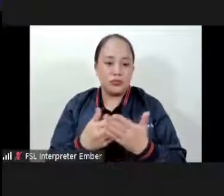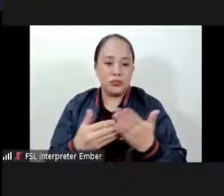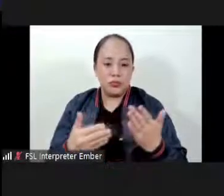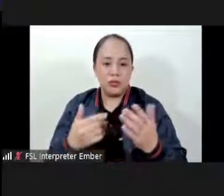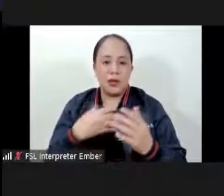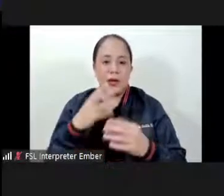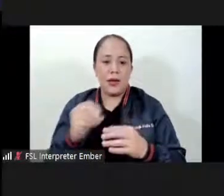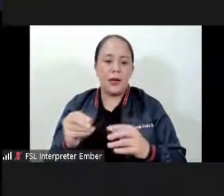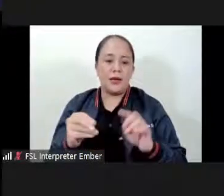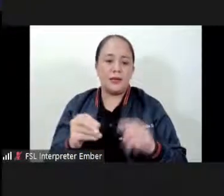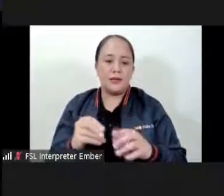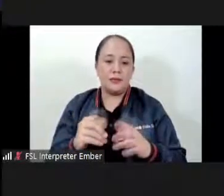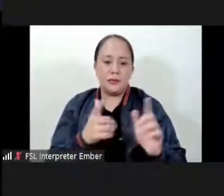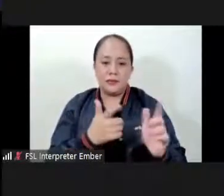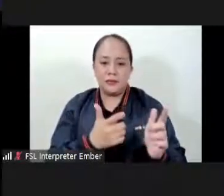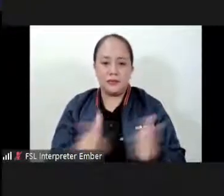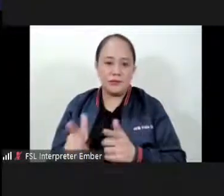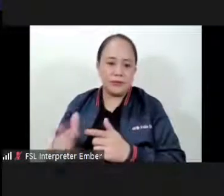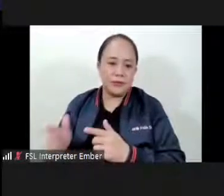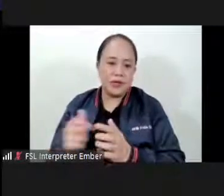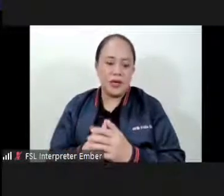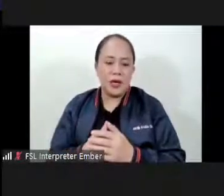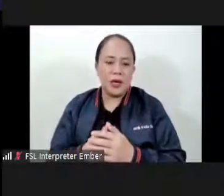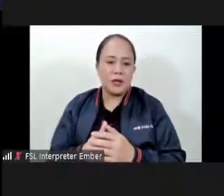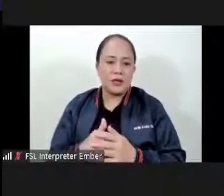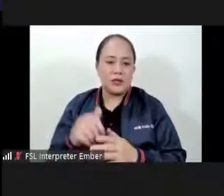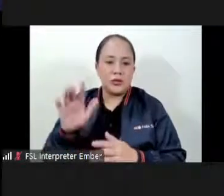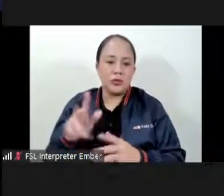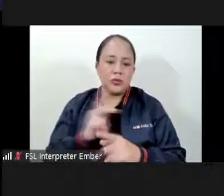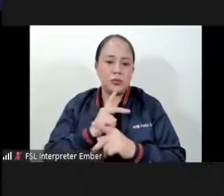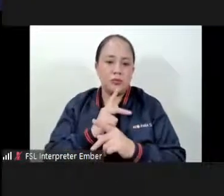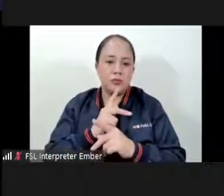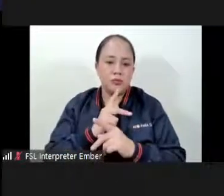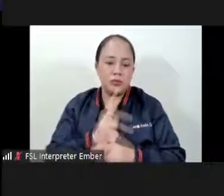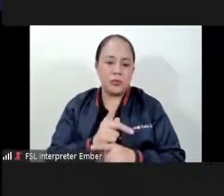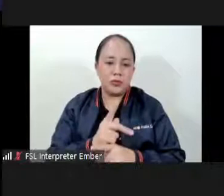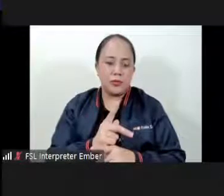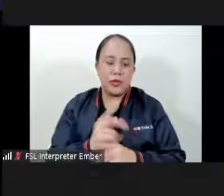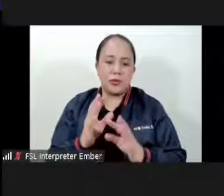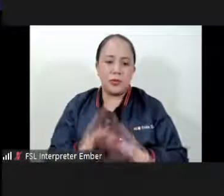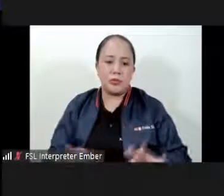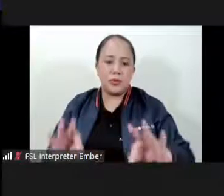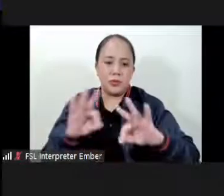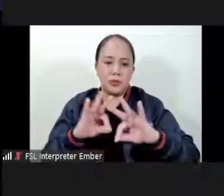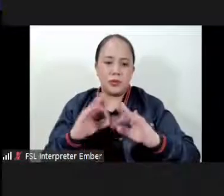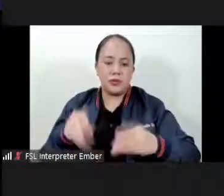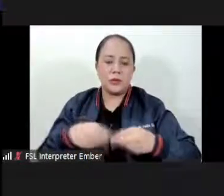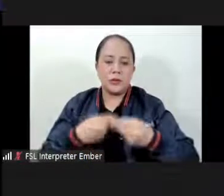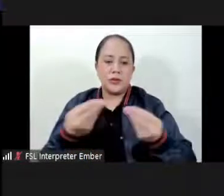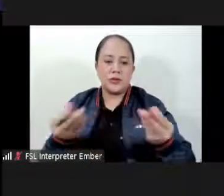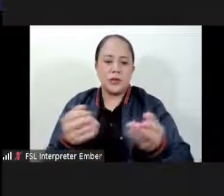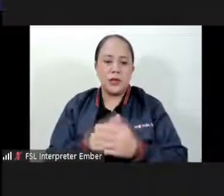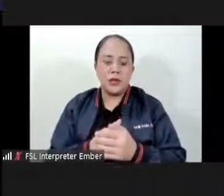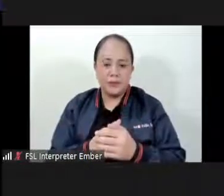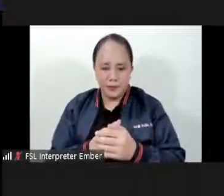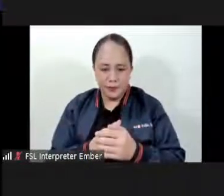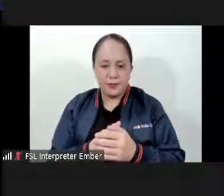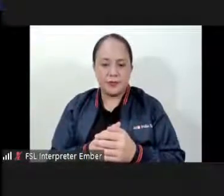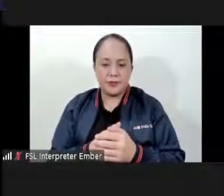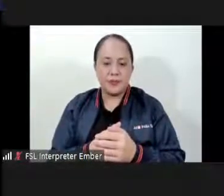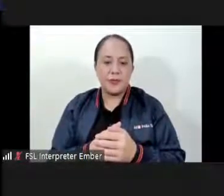So in terms of the logistics, the Child Protection Network and the UNICEF gave and donated